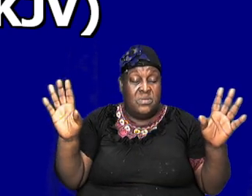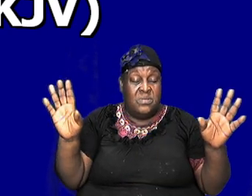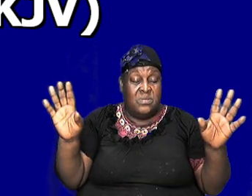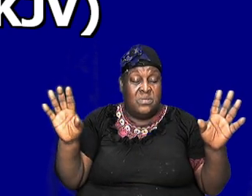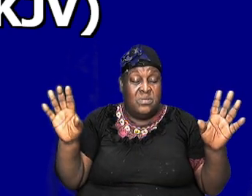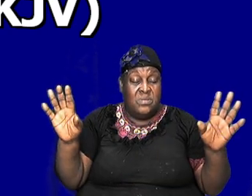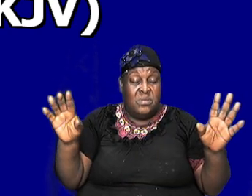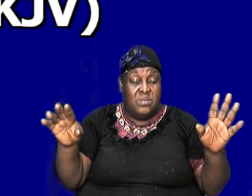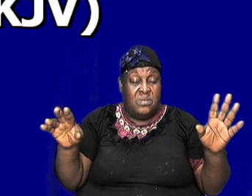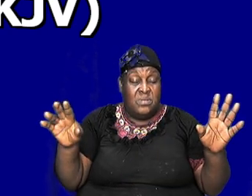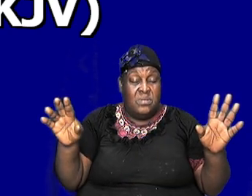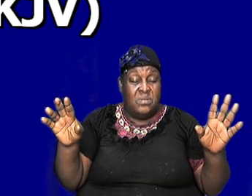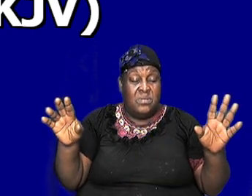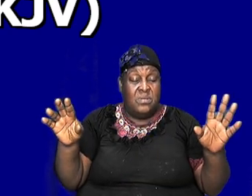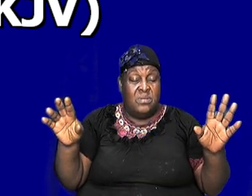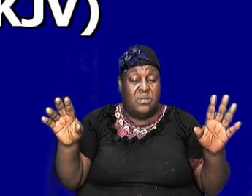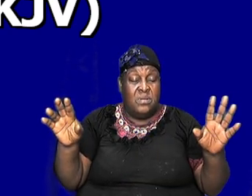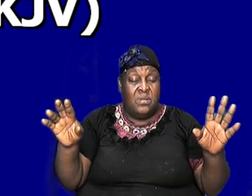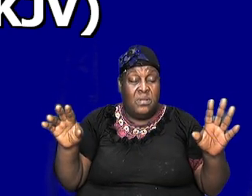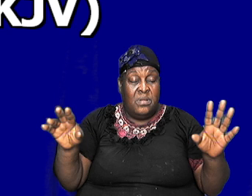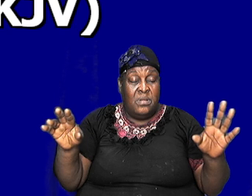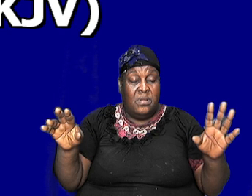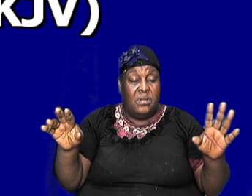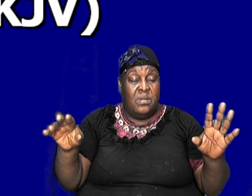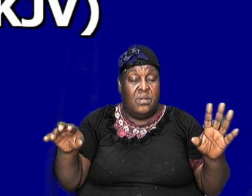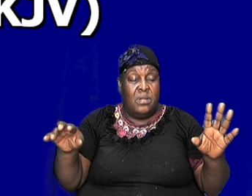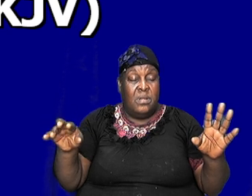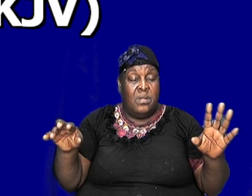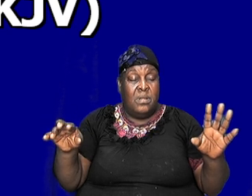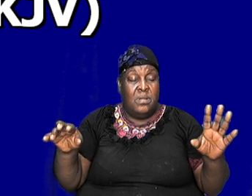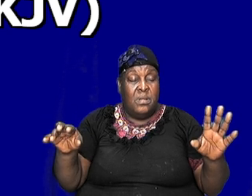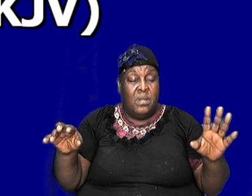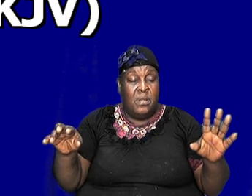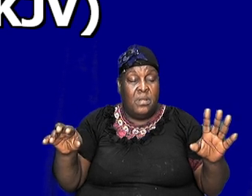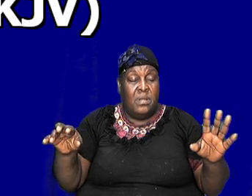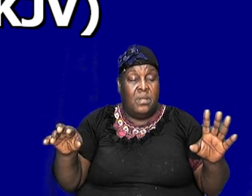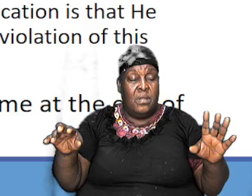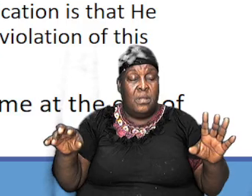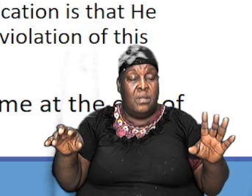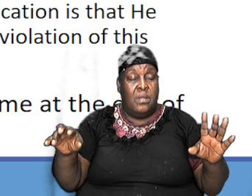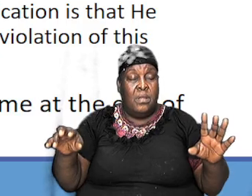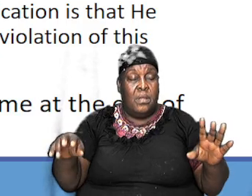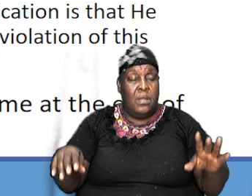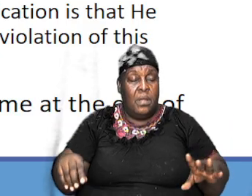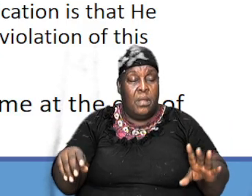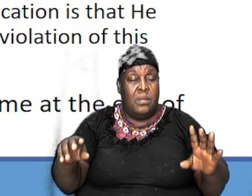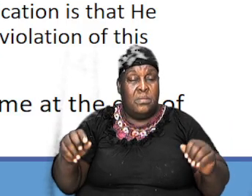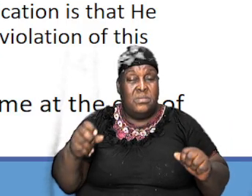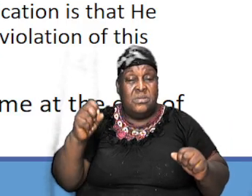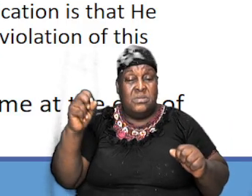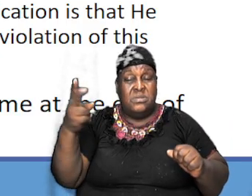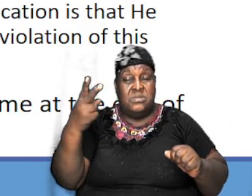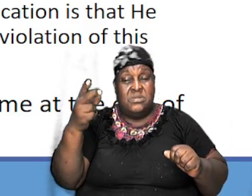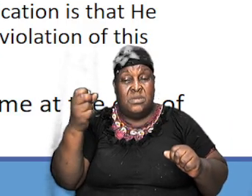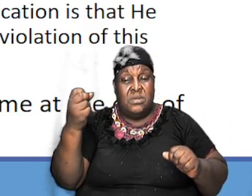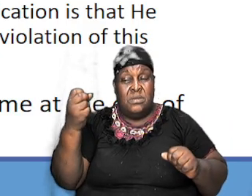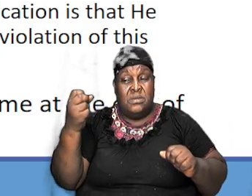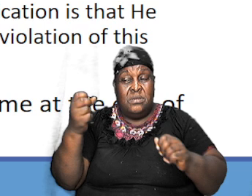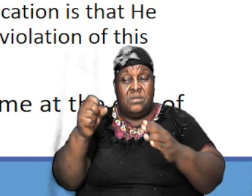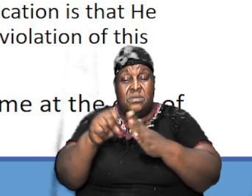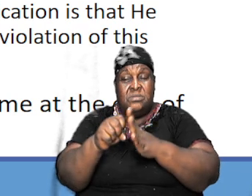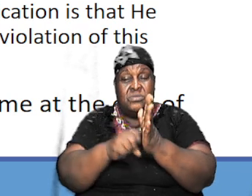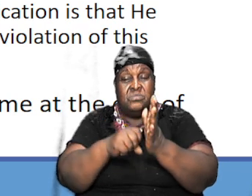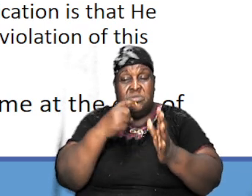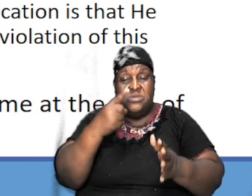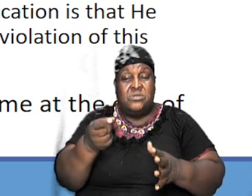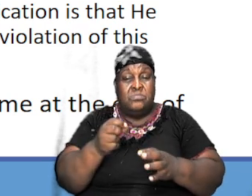should worship the Lord thy God and you should serve him alone. And for the second one, you know, the scripture clearly say that you